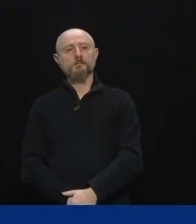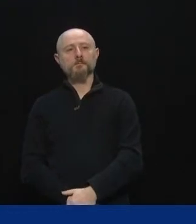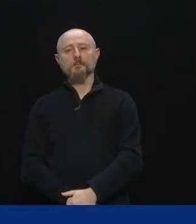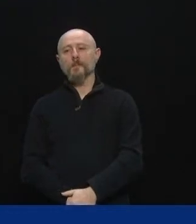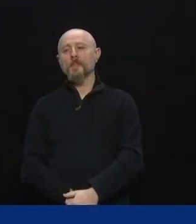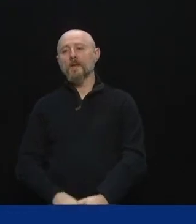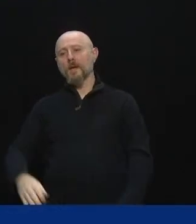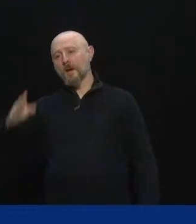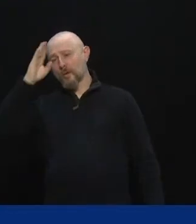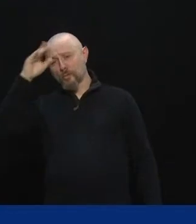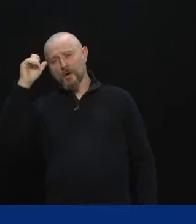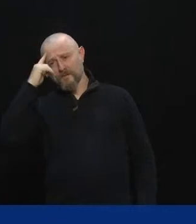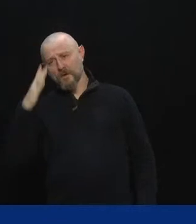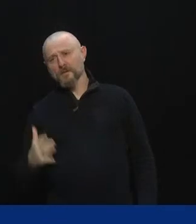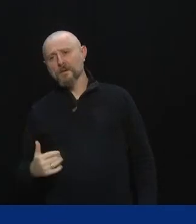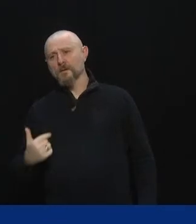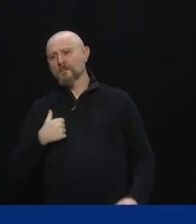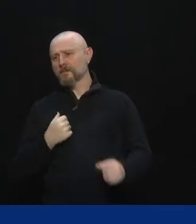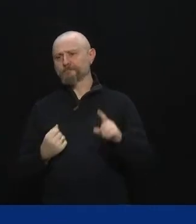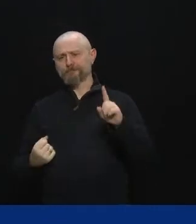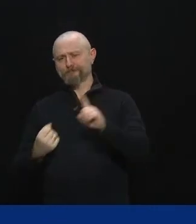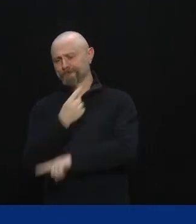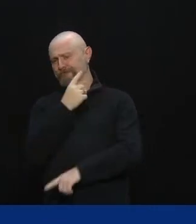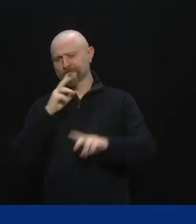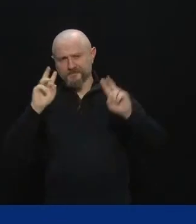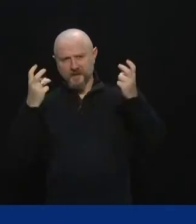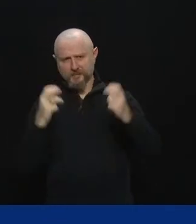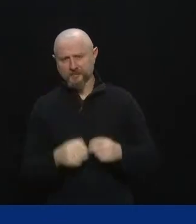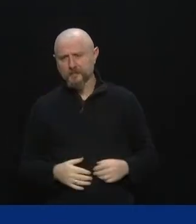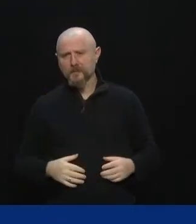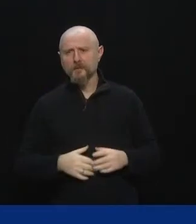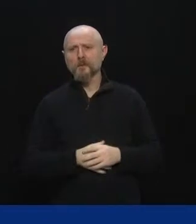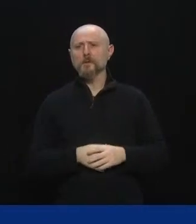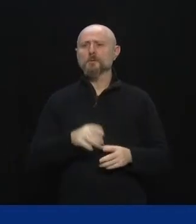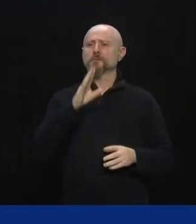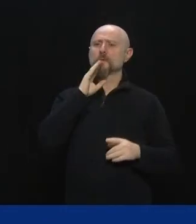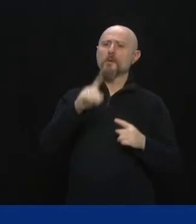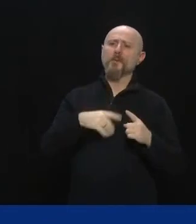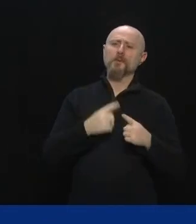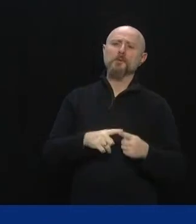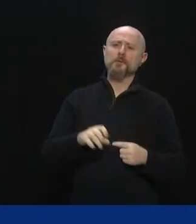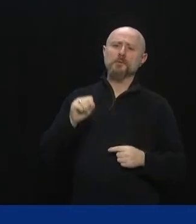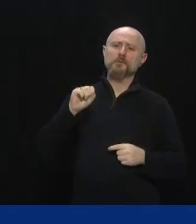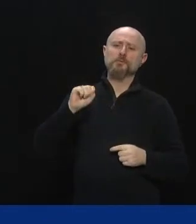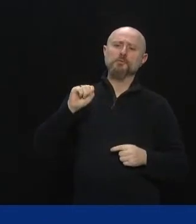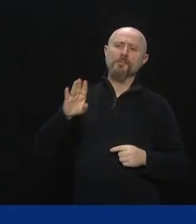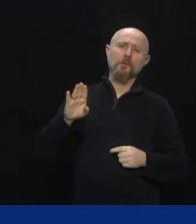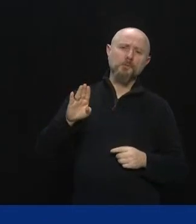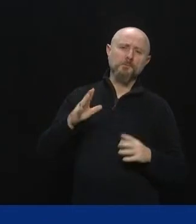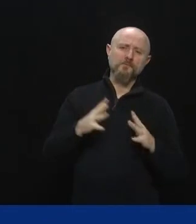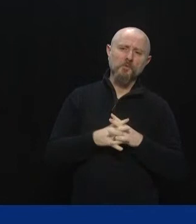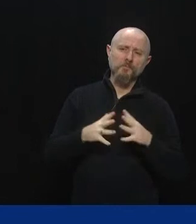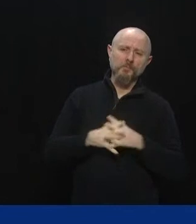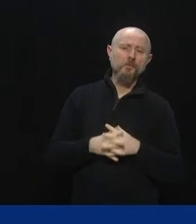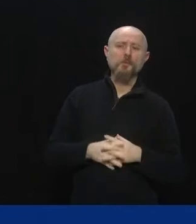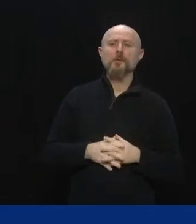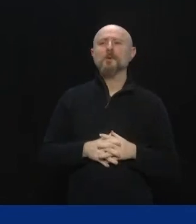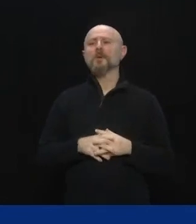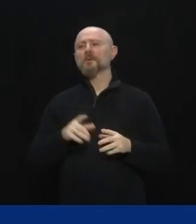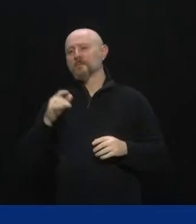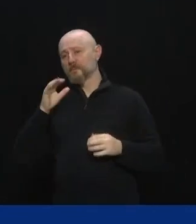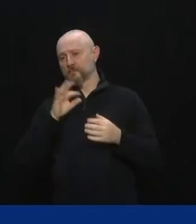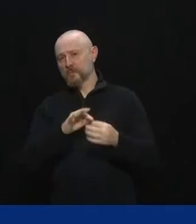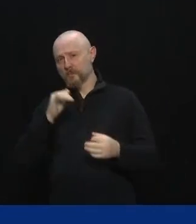Governor. I'm going to switch topics on you for a moment. You alluded to the Super Bowl before, so I'd like to ask you about the Buffalo.